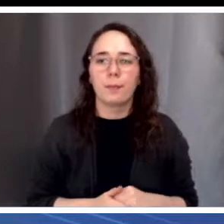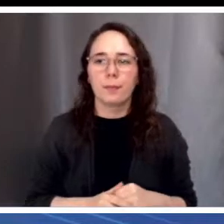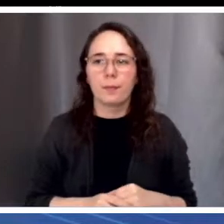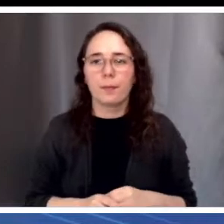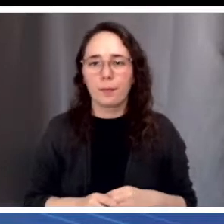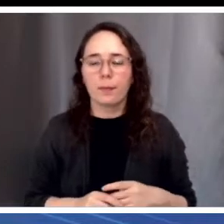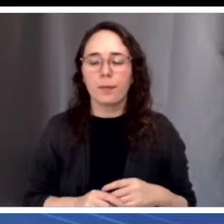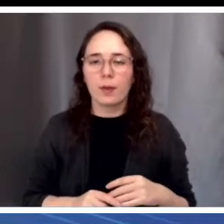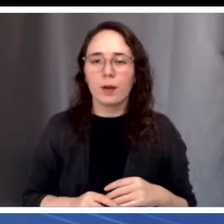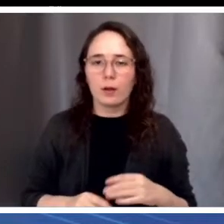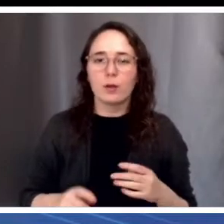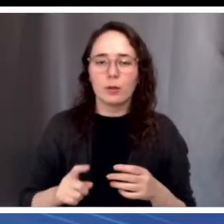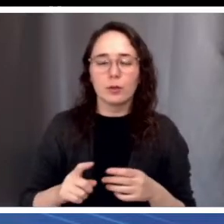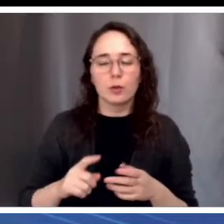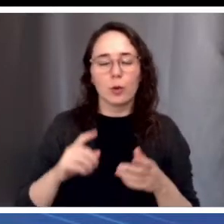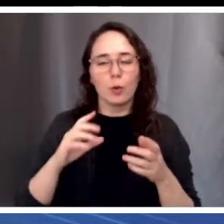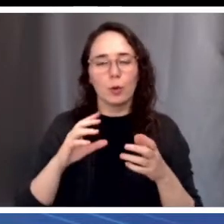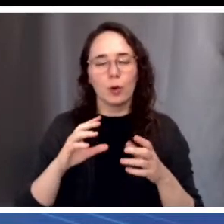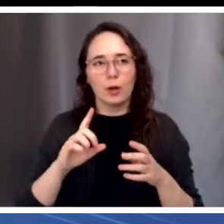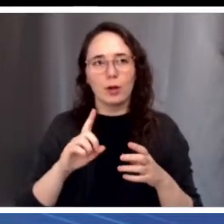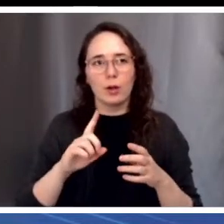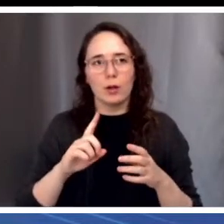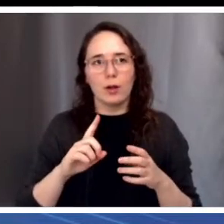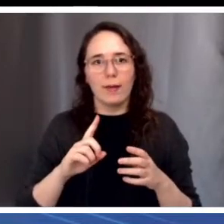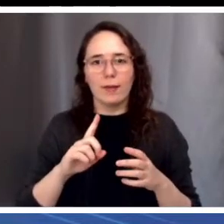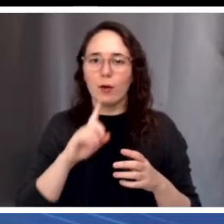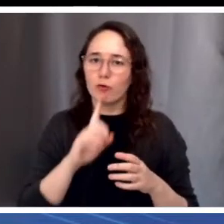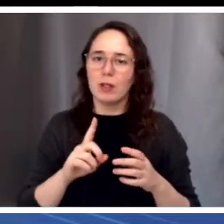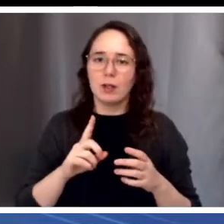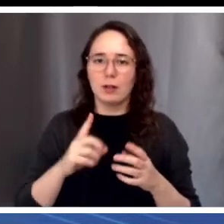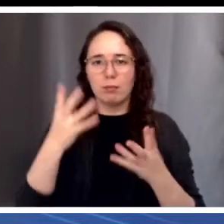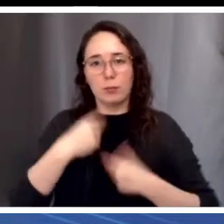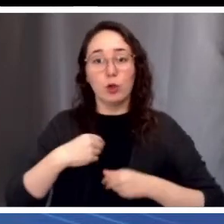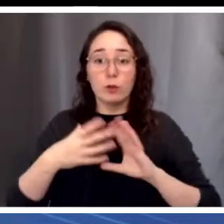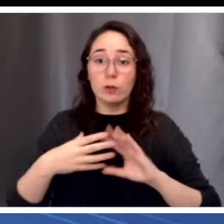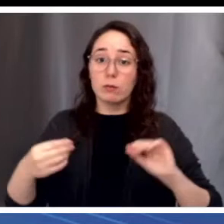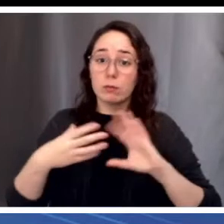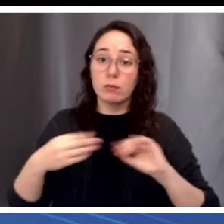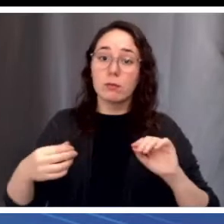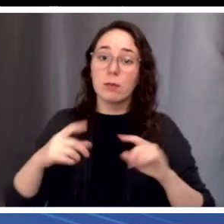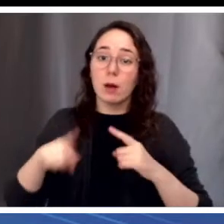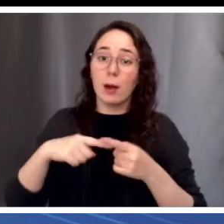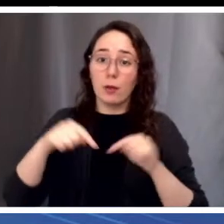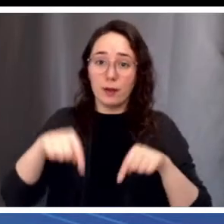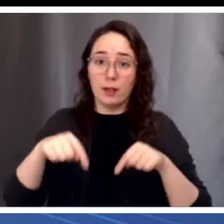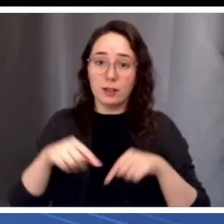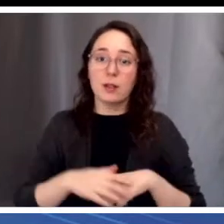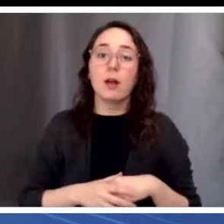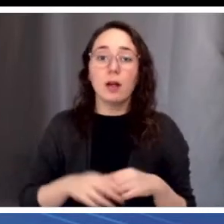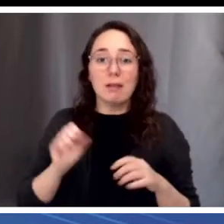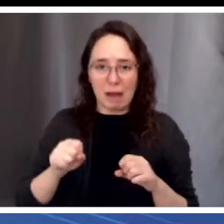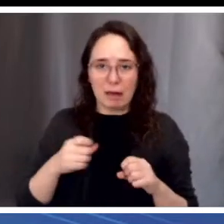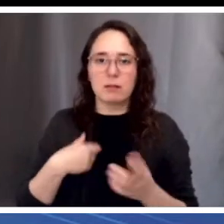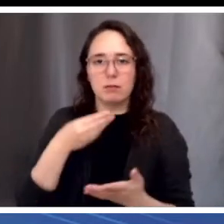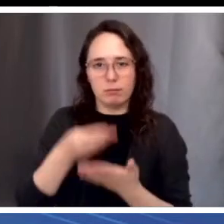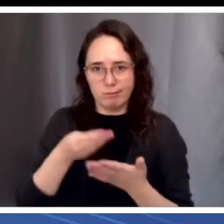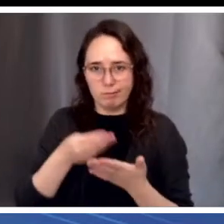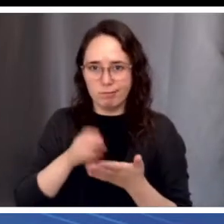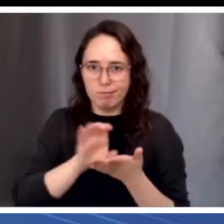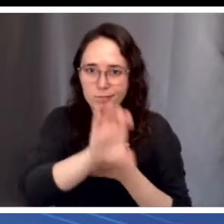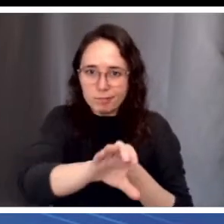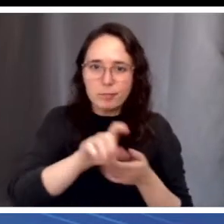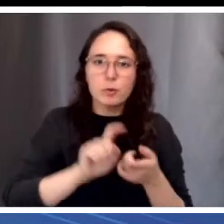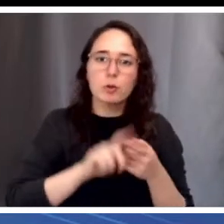circle of this, this event in my life was not only was I able to financially contribute to people with disabilities